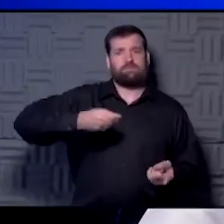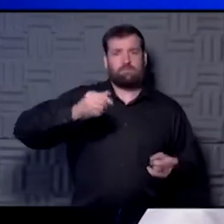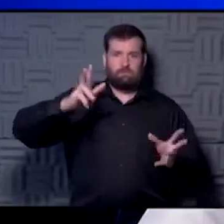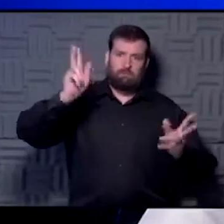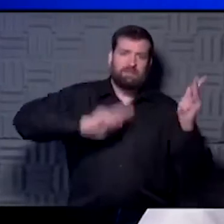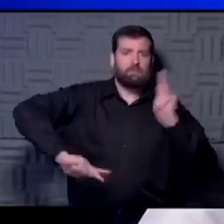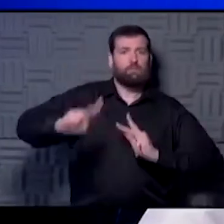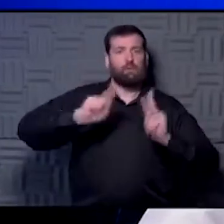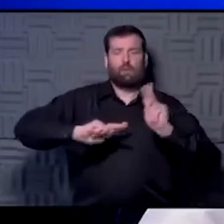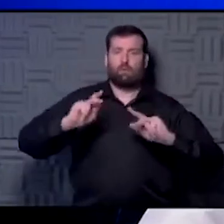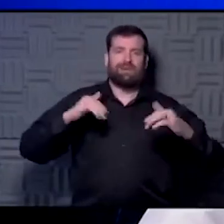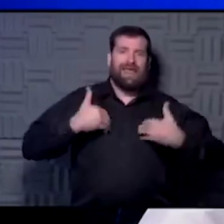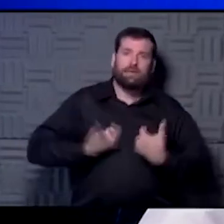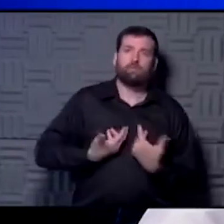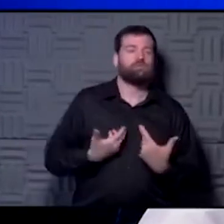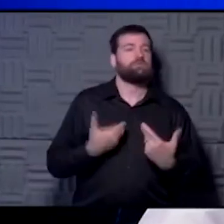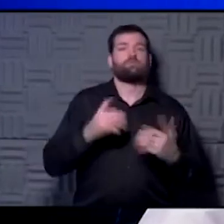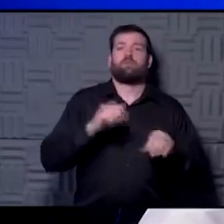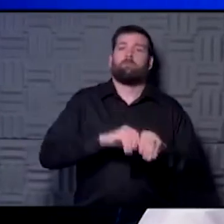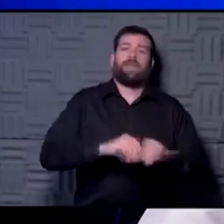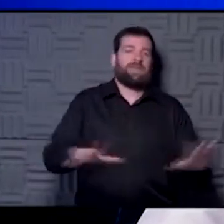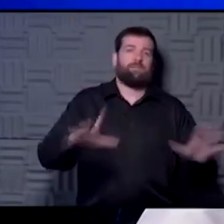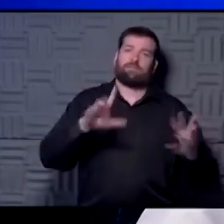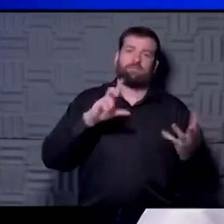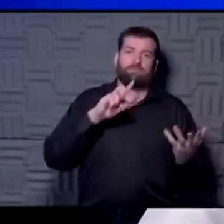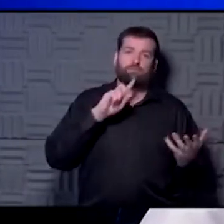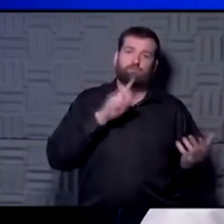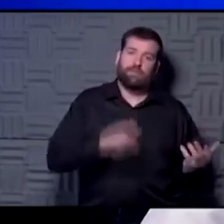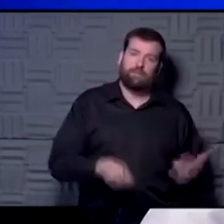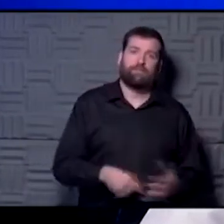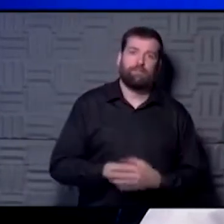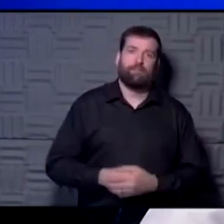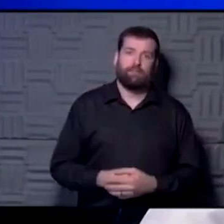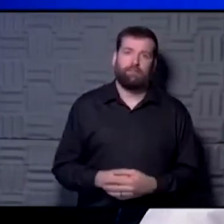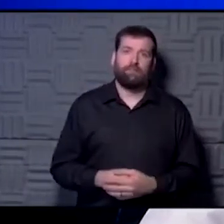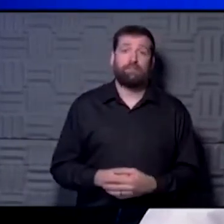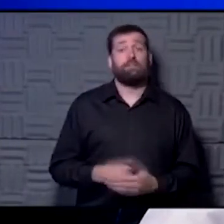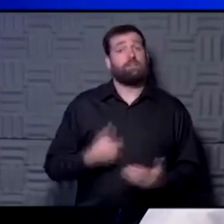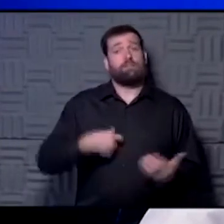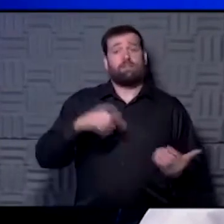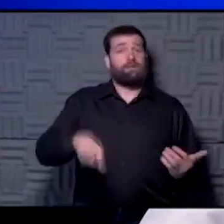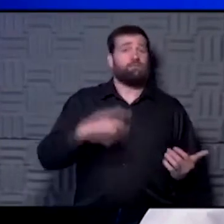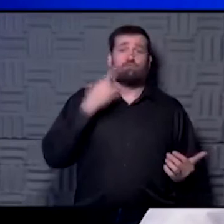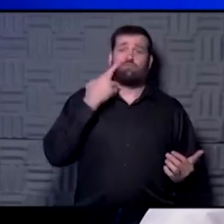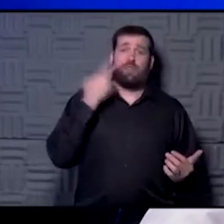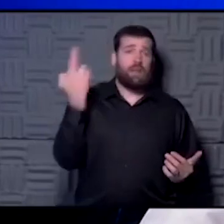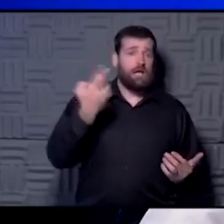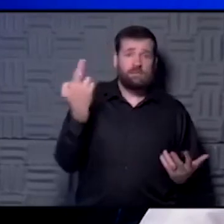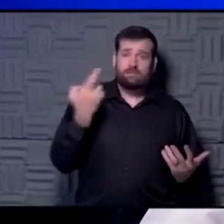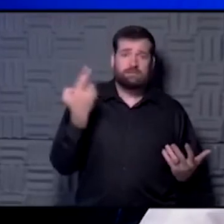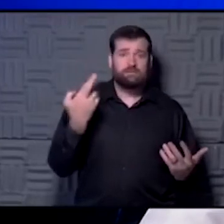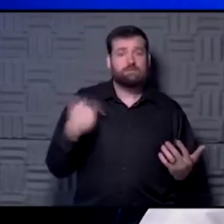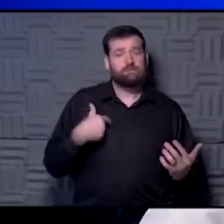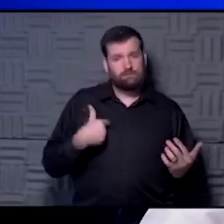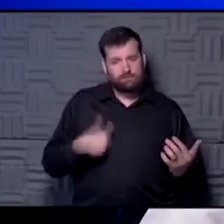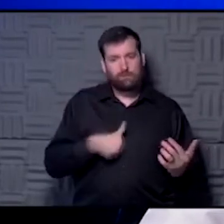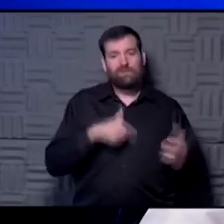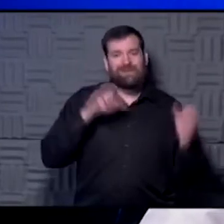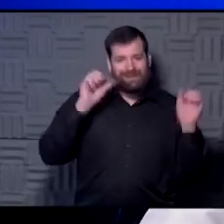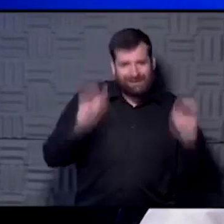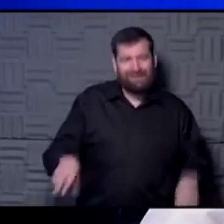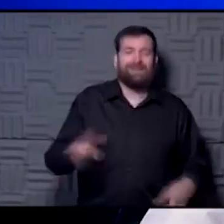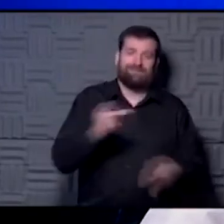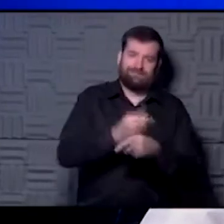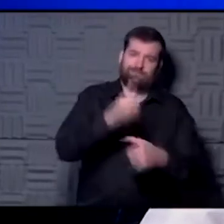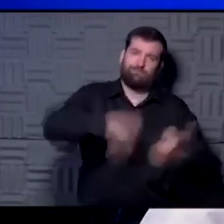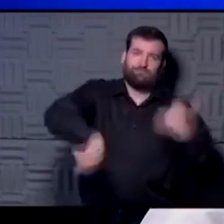and the animal kingdom and anything else. Pandemics are real. And what we have to realize is that we can keep each other